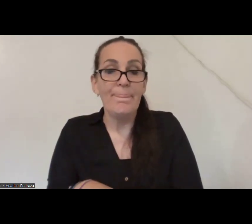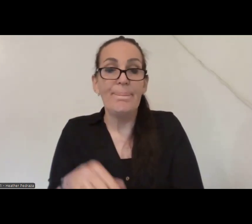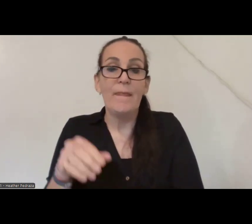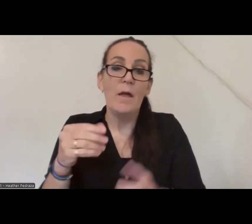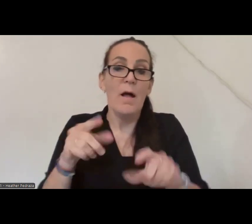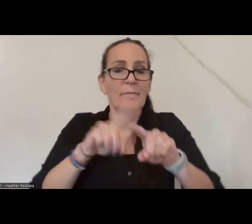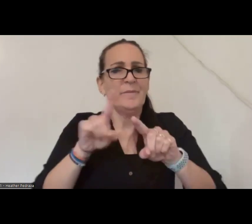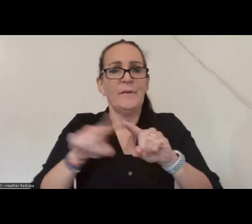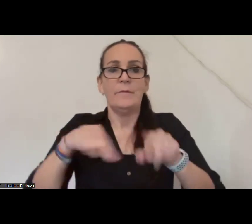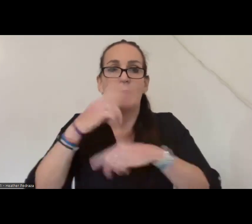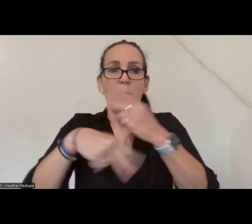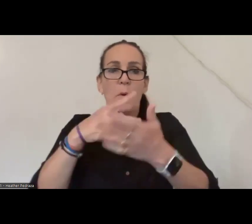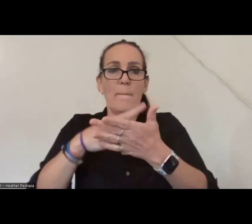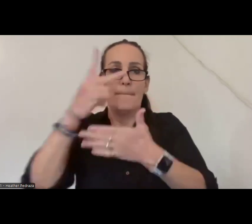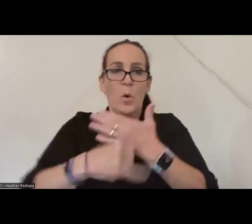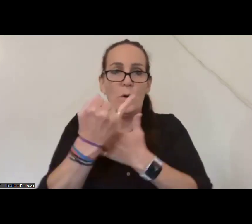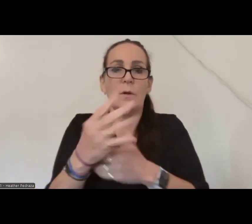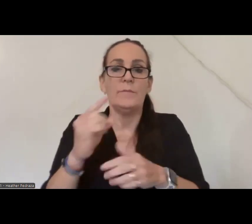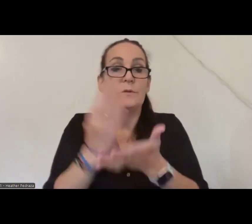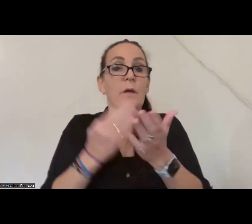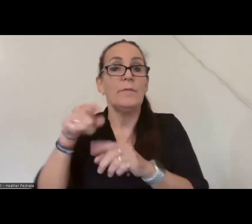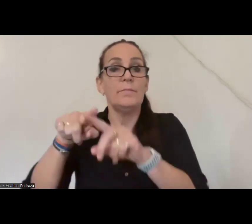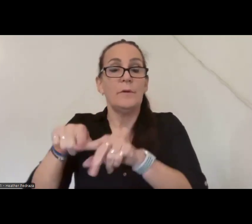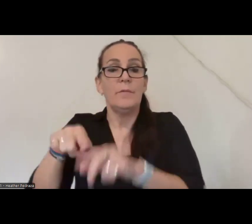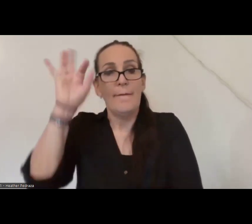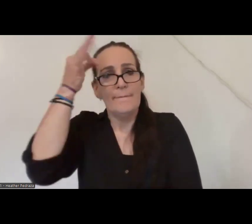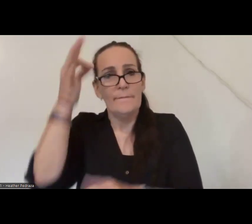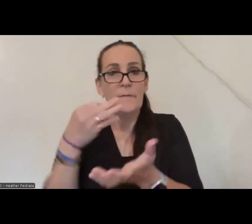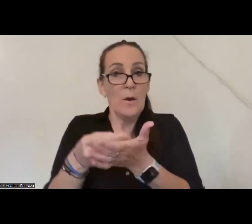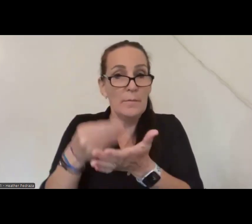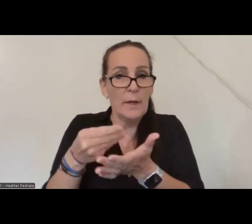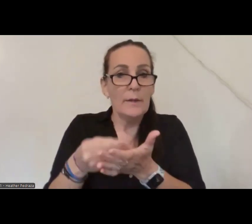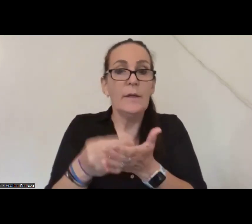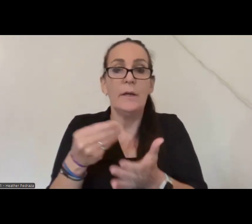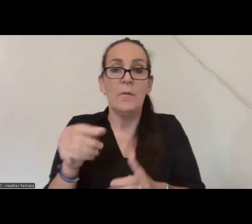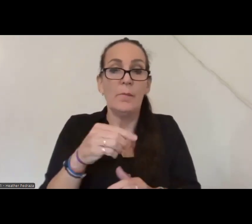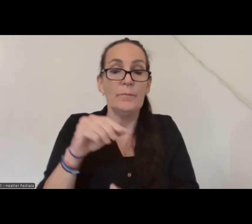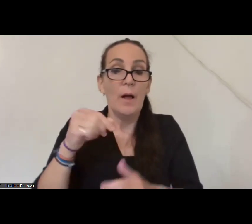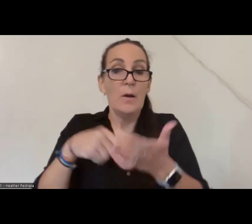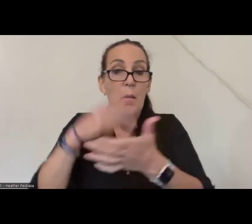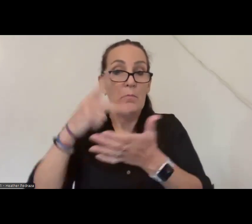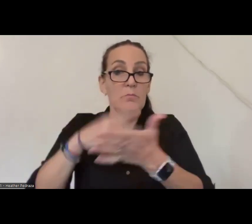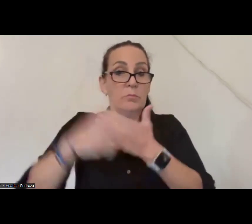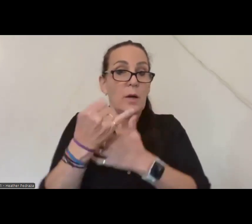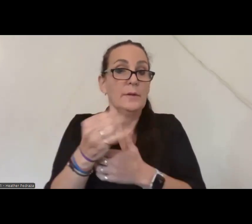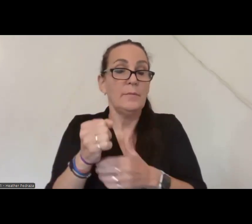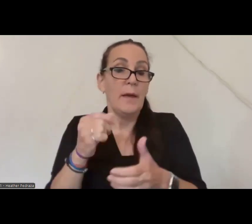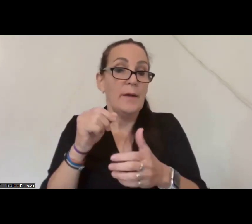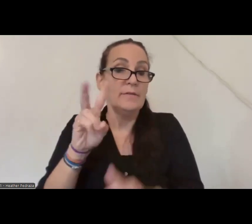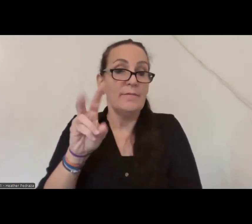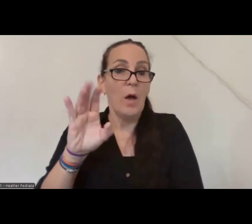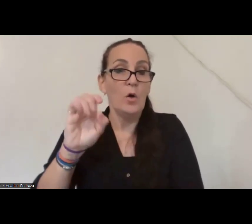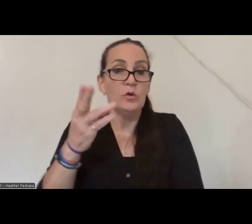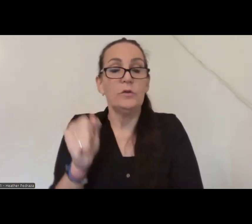programs, including housing programs that rely on federal funding, like project-based vouchers, housing choice vouchers, Section 202